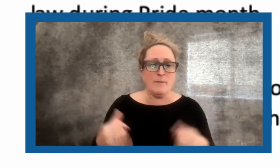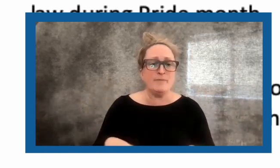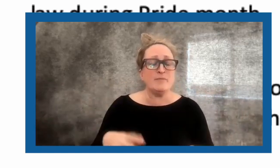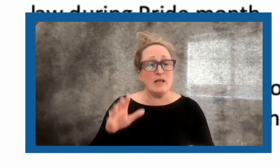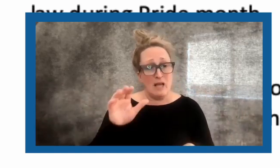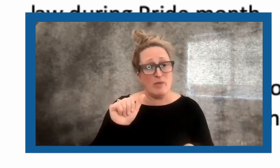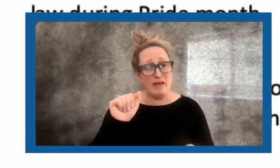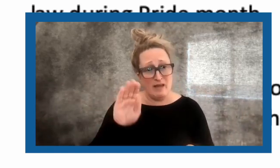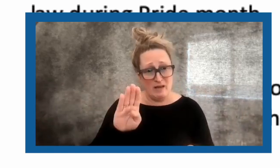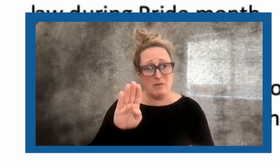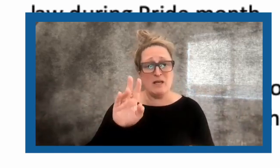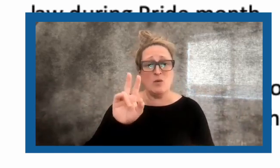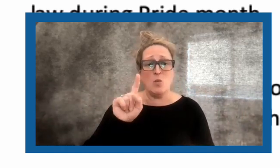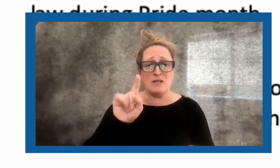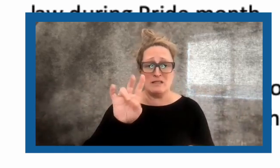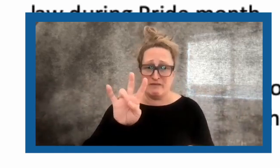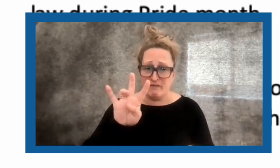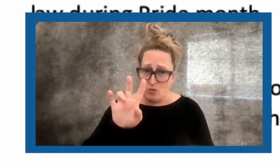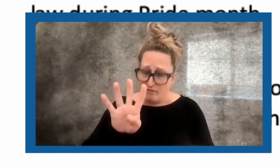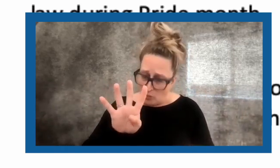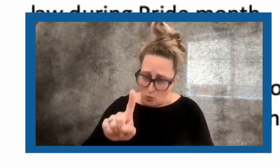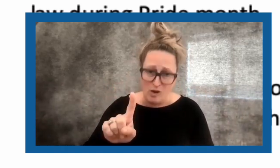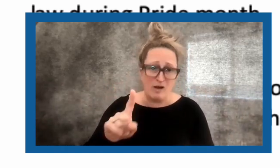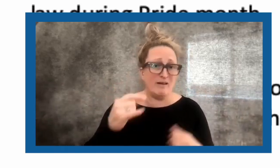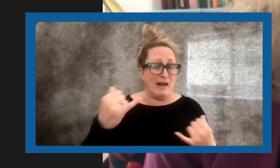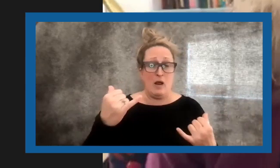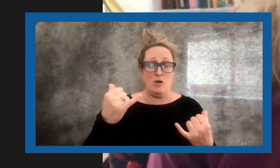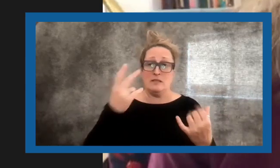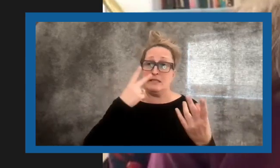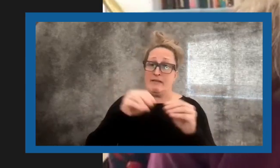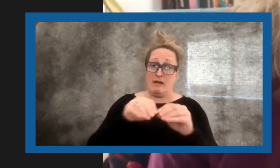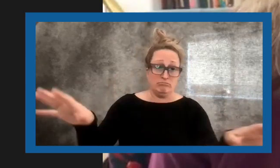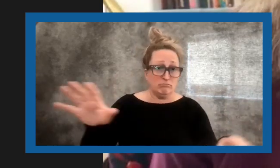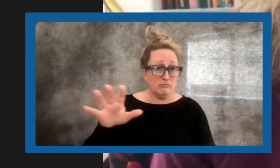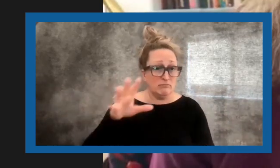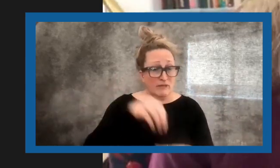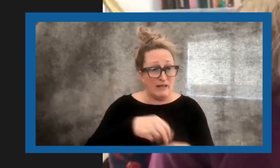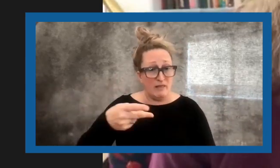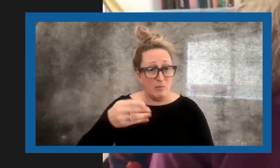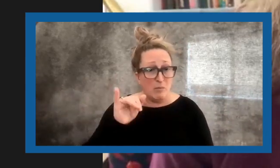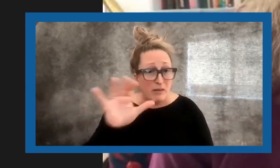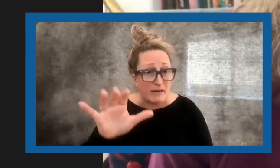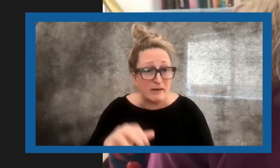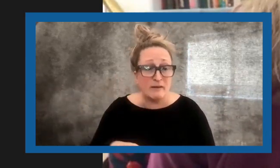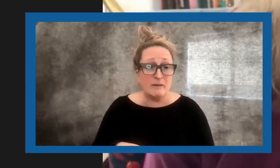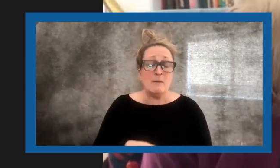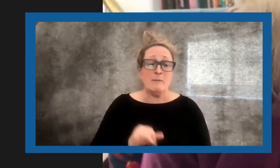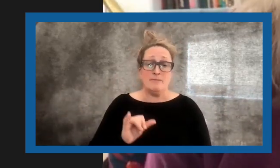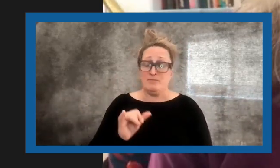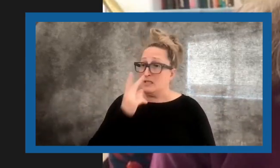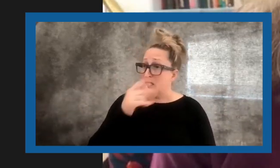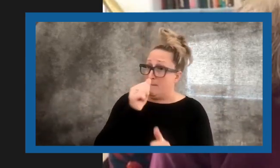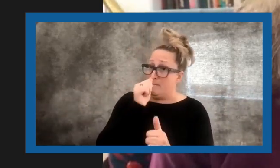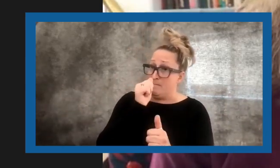AB 1741, seeing that brought out publicly, seeing that